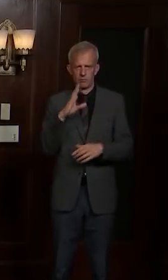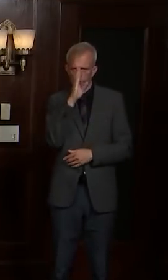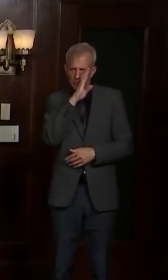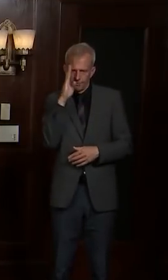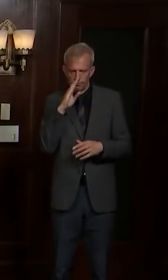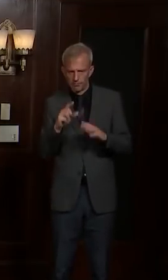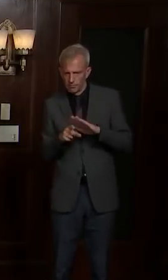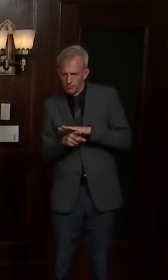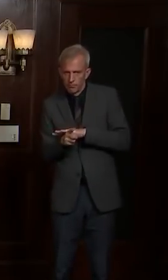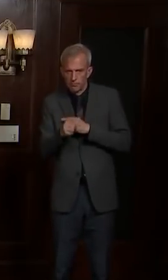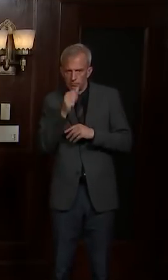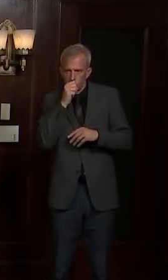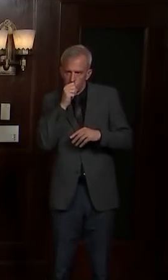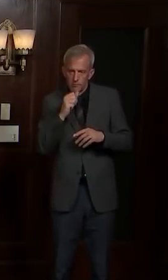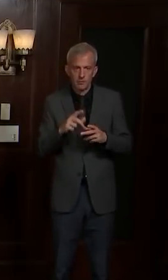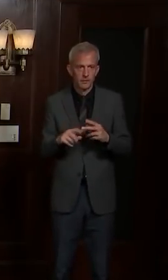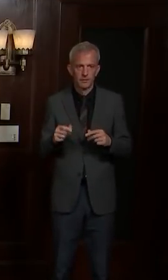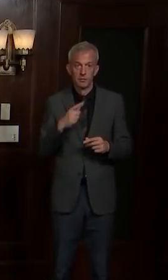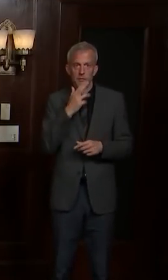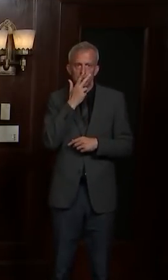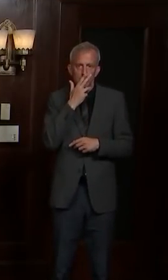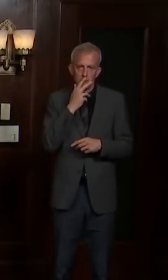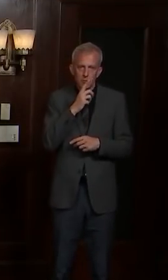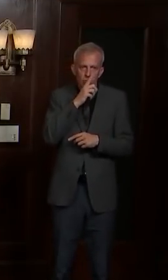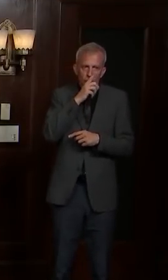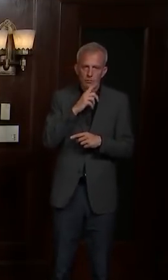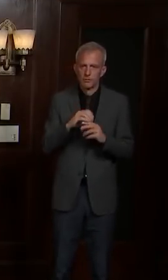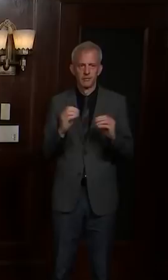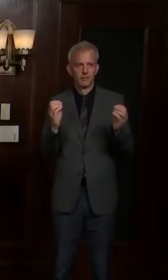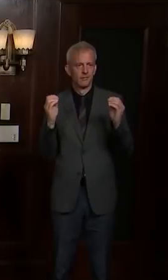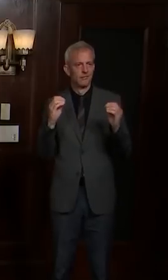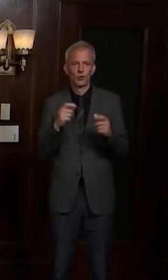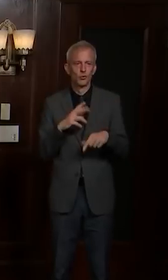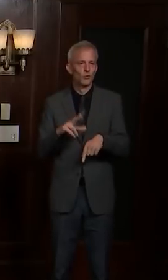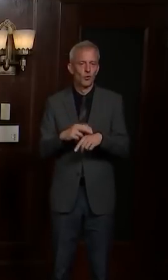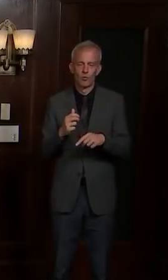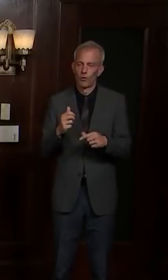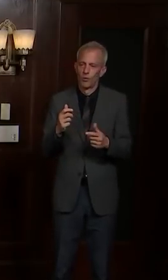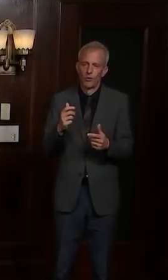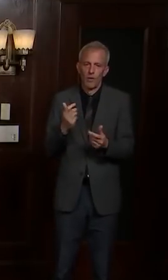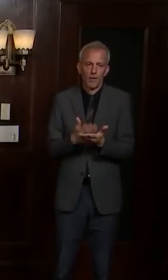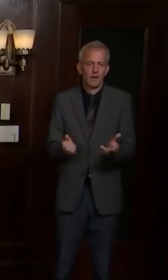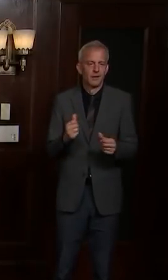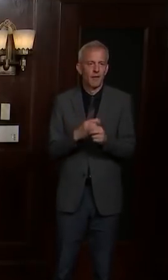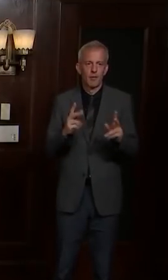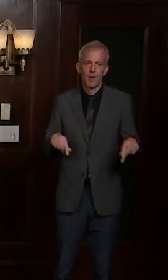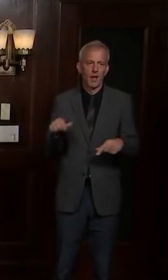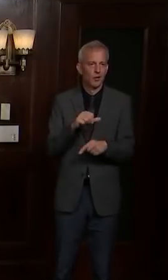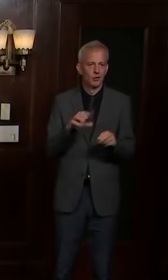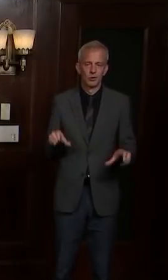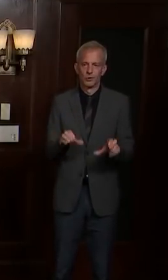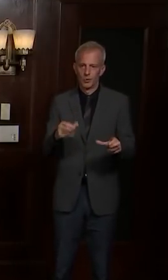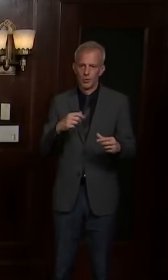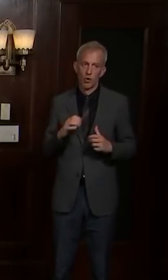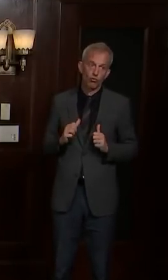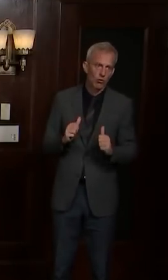question was, but nothing secret, no dark arts, just the normal things that everybody else is doing, but very aggressively talking to anybody. We get probably 5